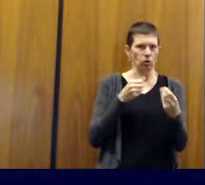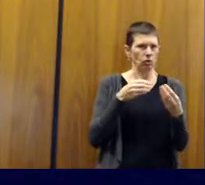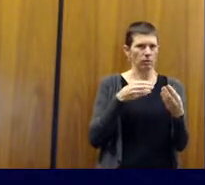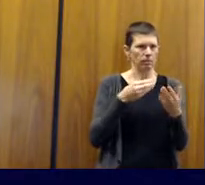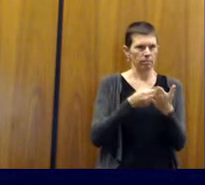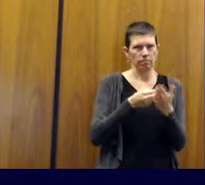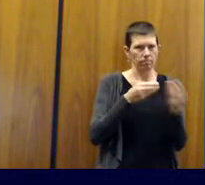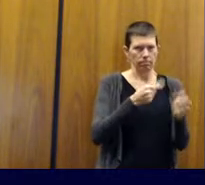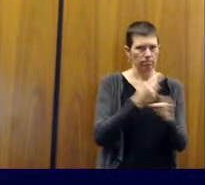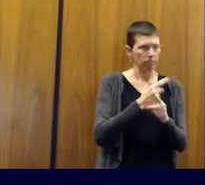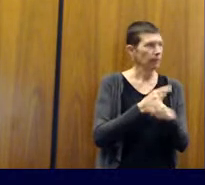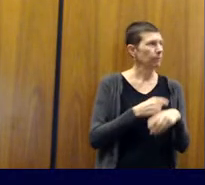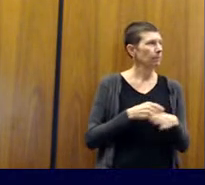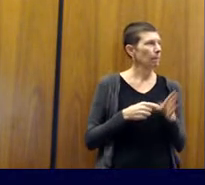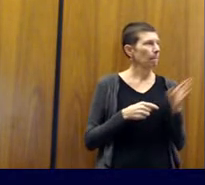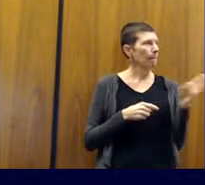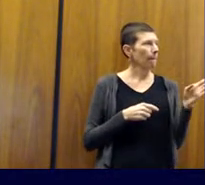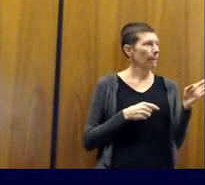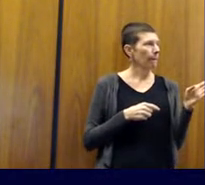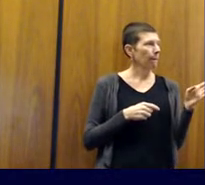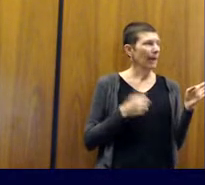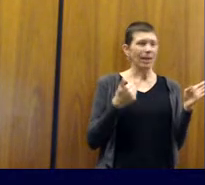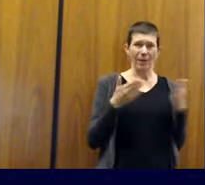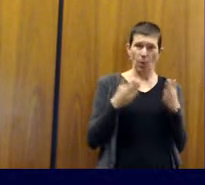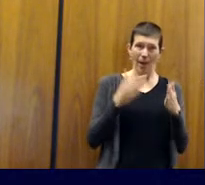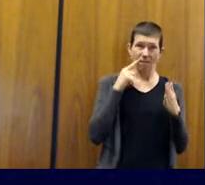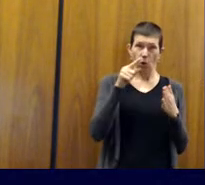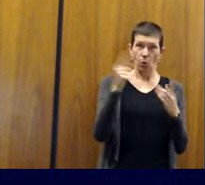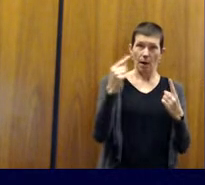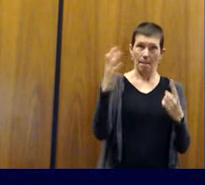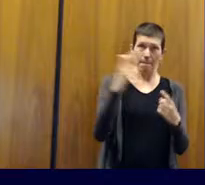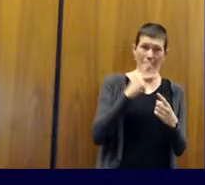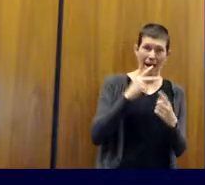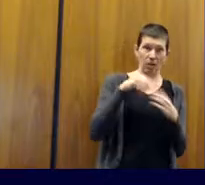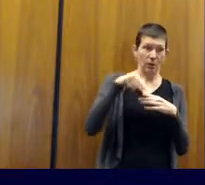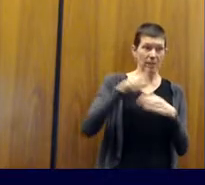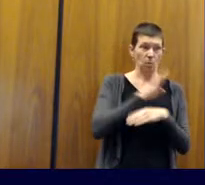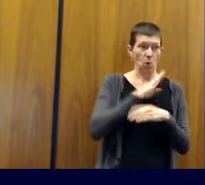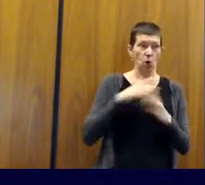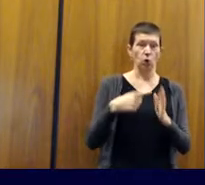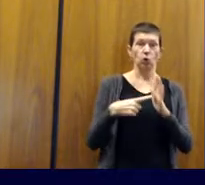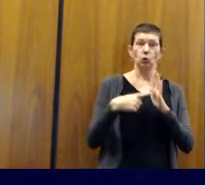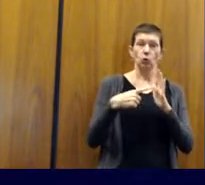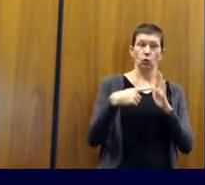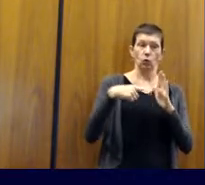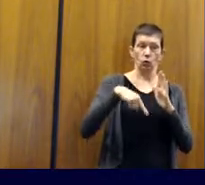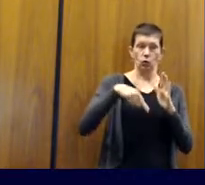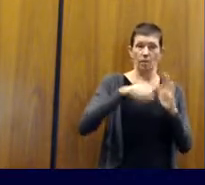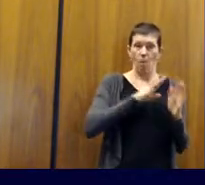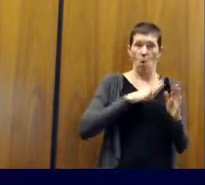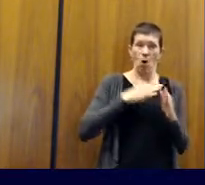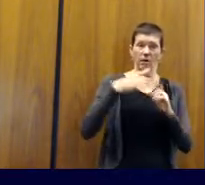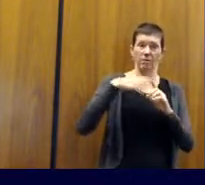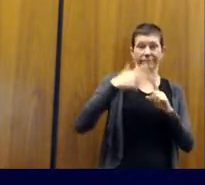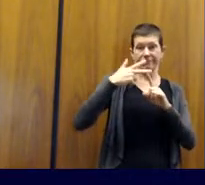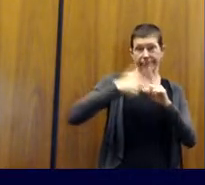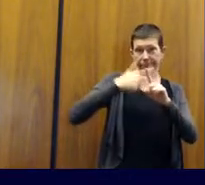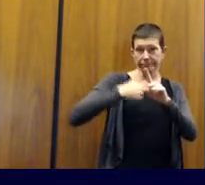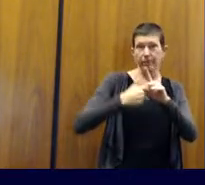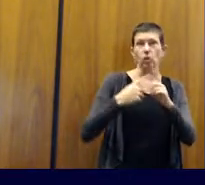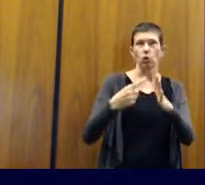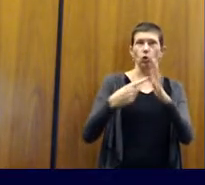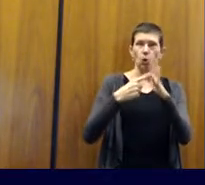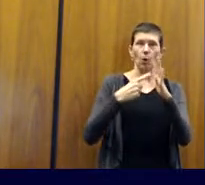way for you to come back to this board maybe quarterly to show us the success we're having, or, I mean, which I'm praying